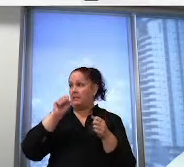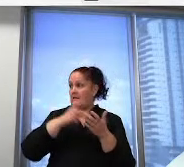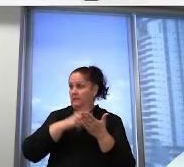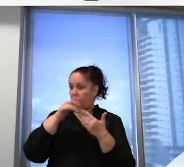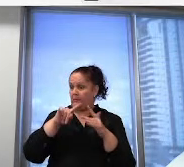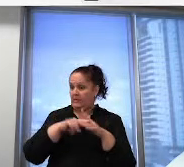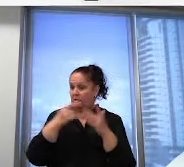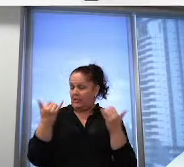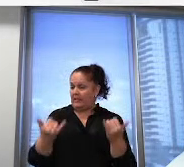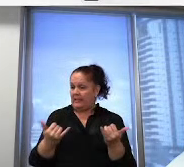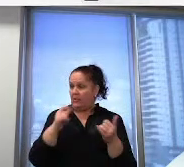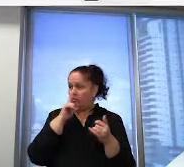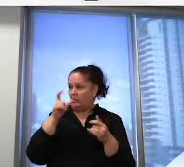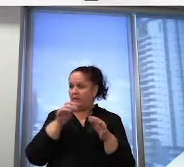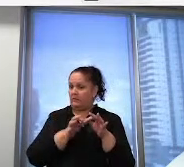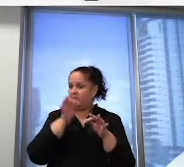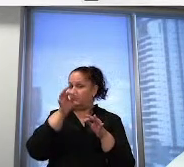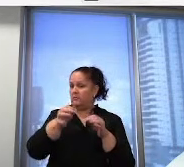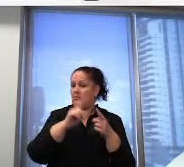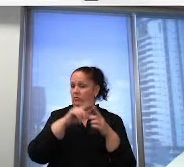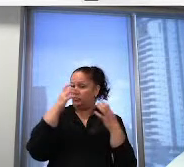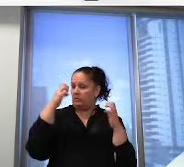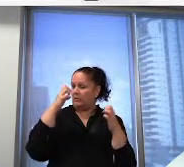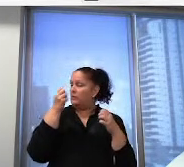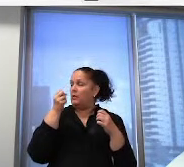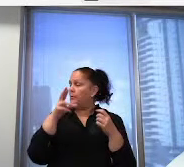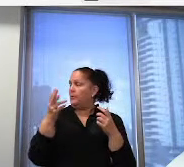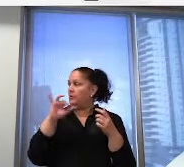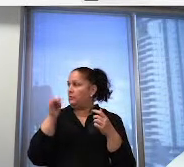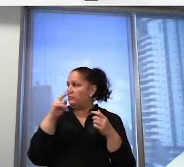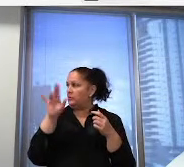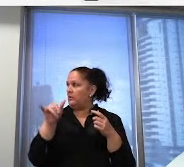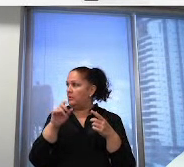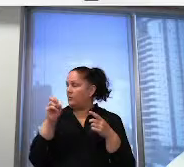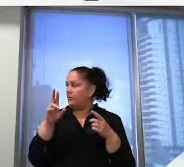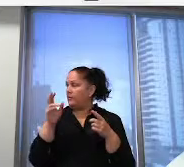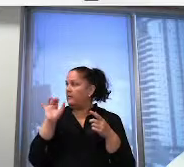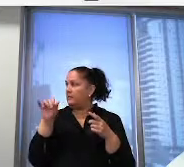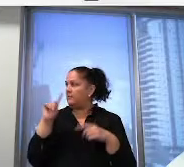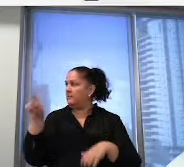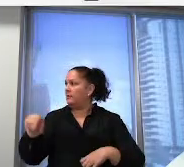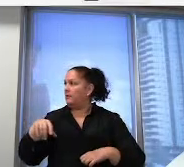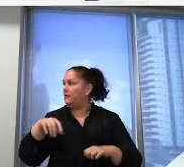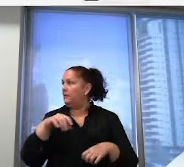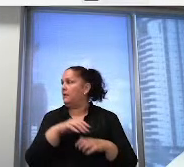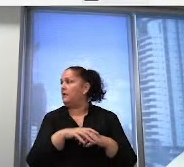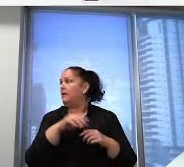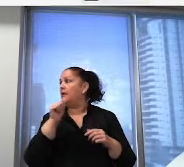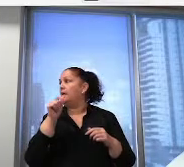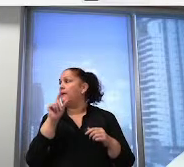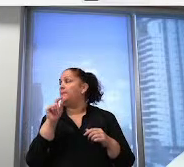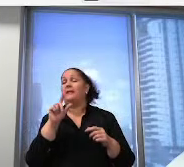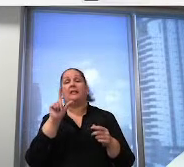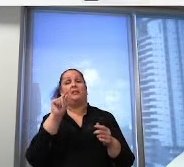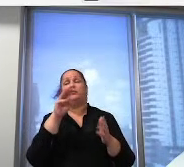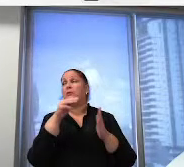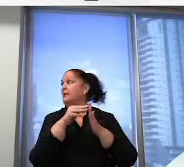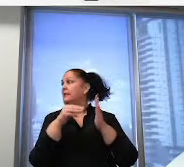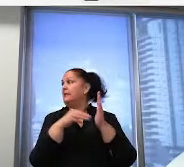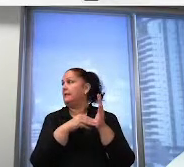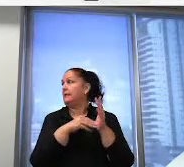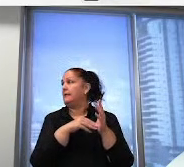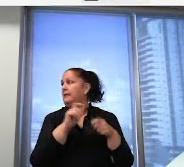program start now and not have to wait until January? Or that's the question. So yeah, the 20 million